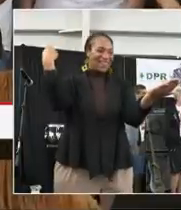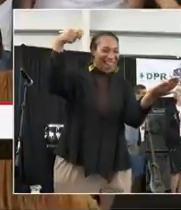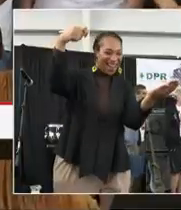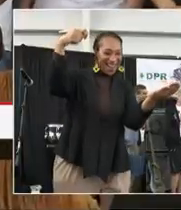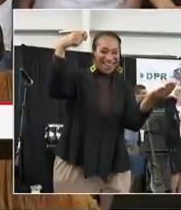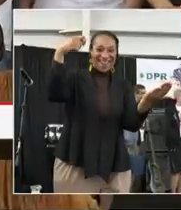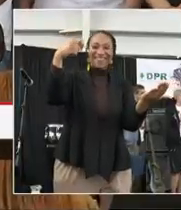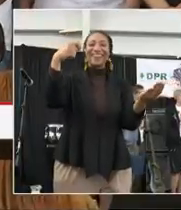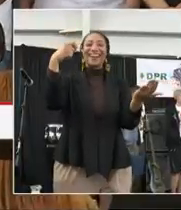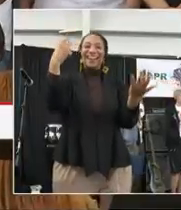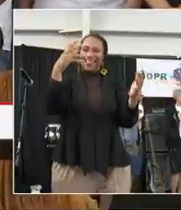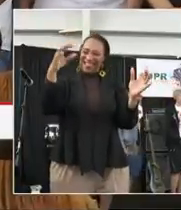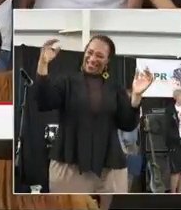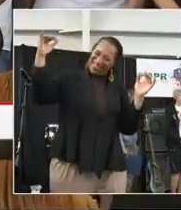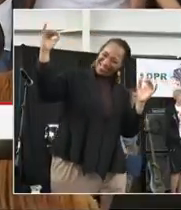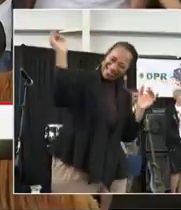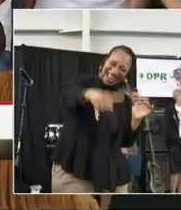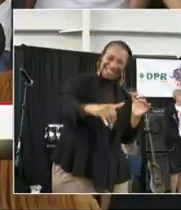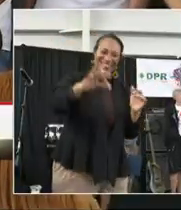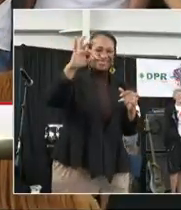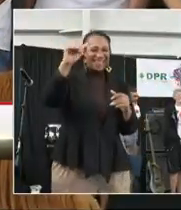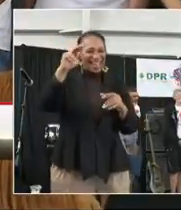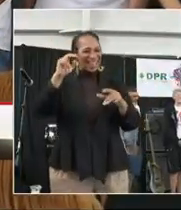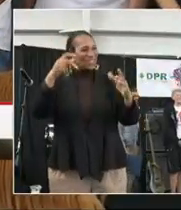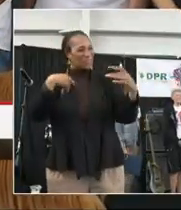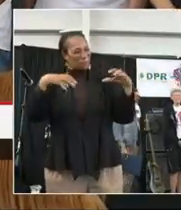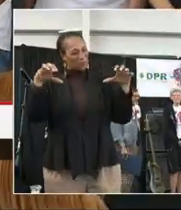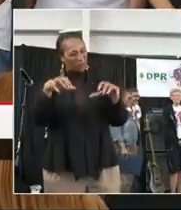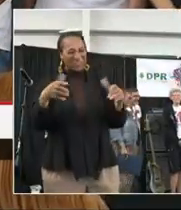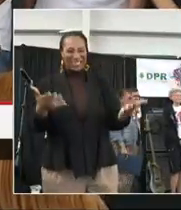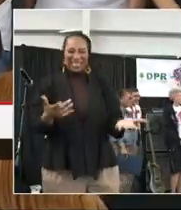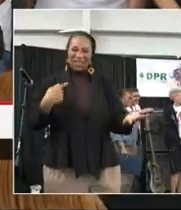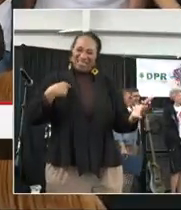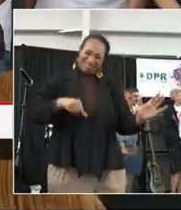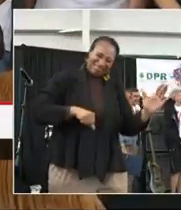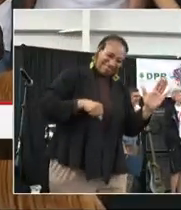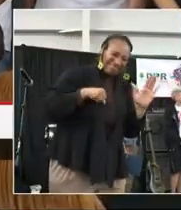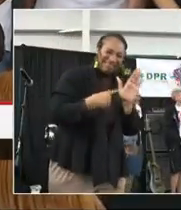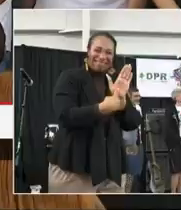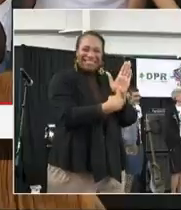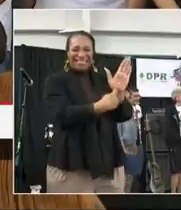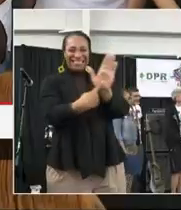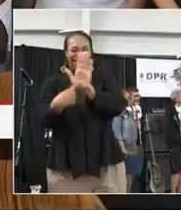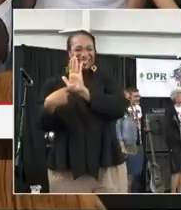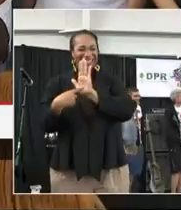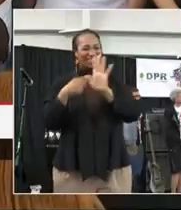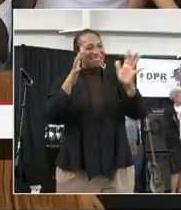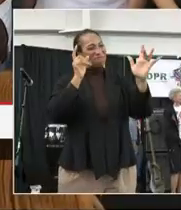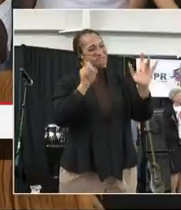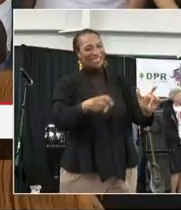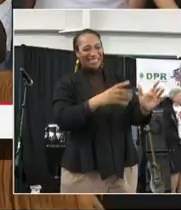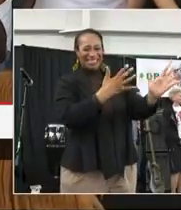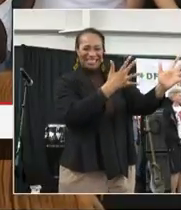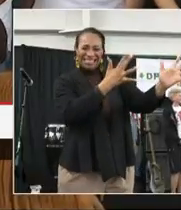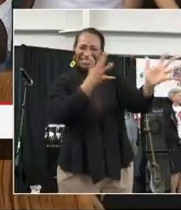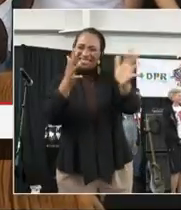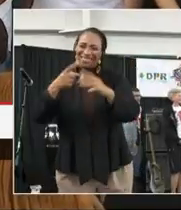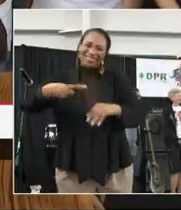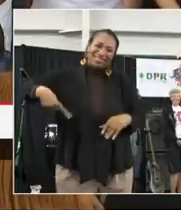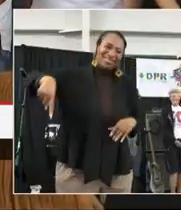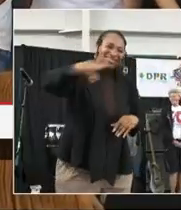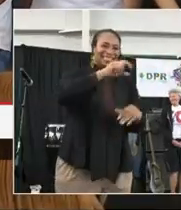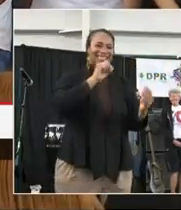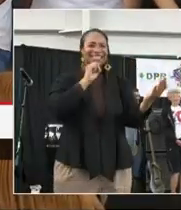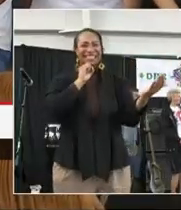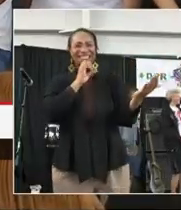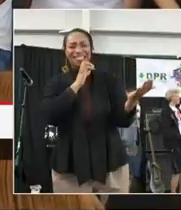Yeah, that's what we do at the D.C. Department of Parks and Recreation. Shout out to our teenagers. You look amazing.